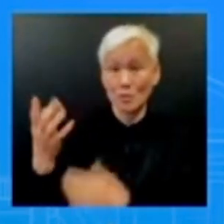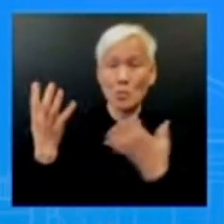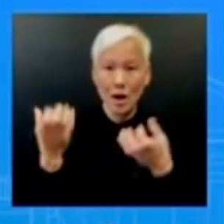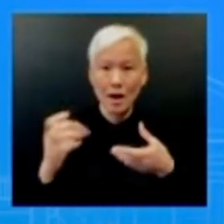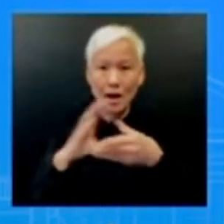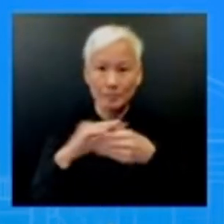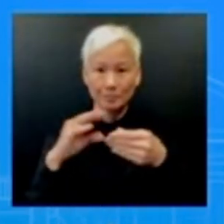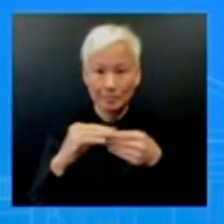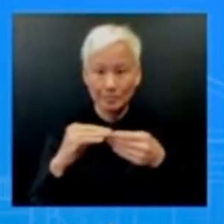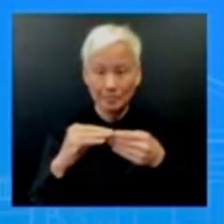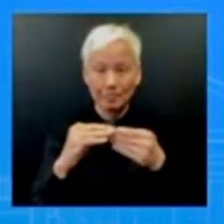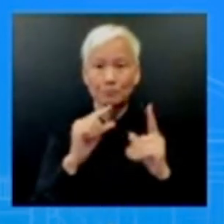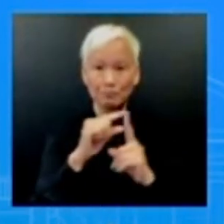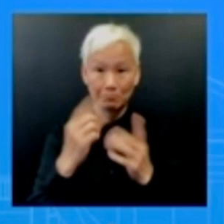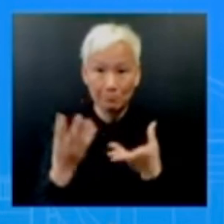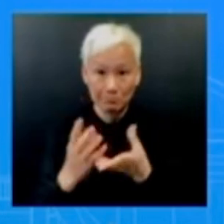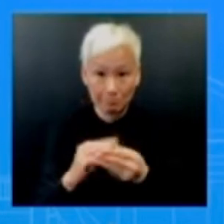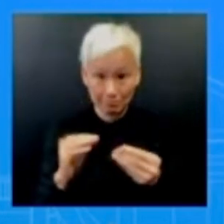Thank you.